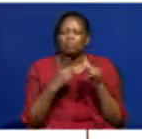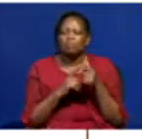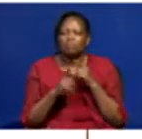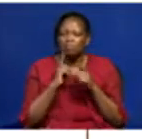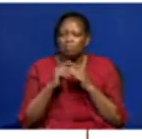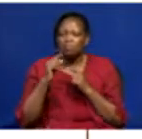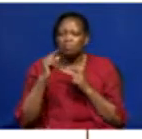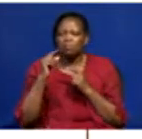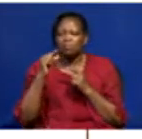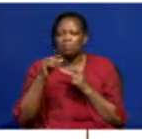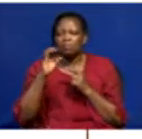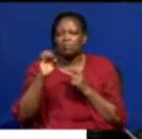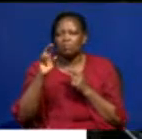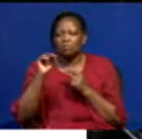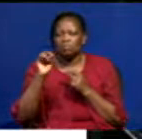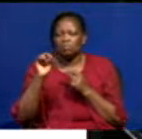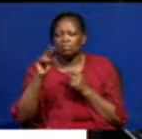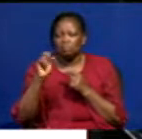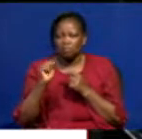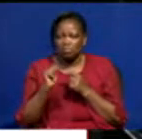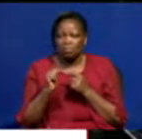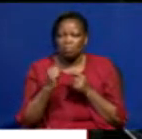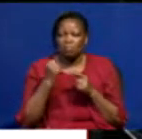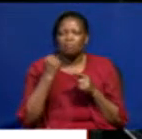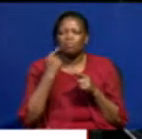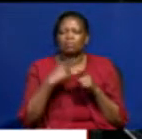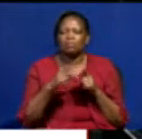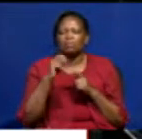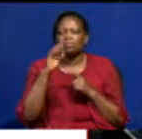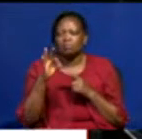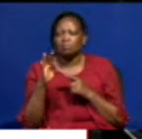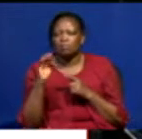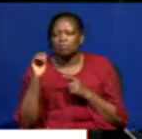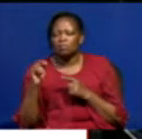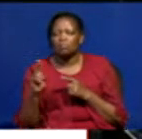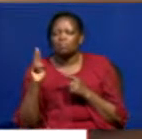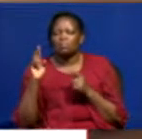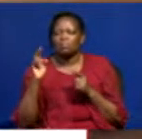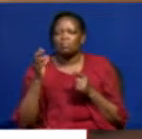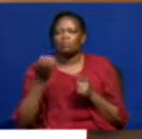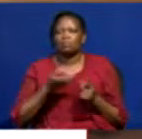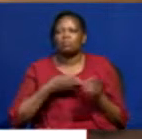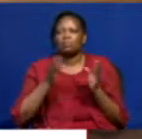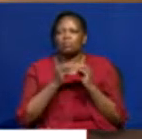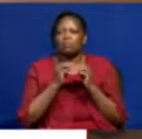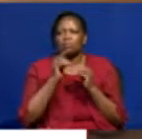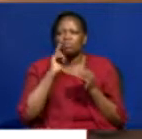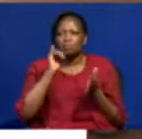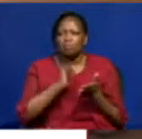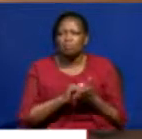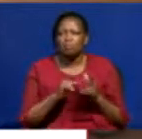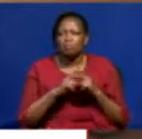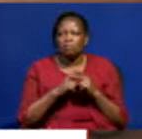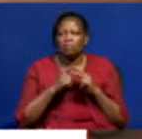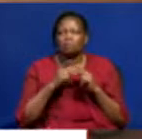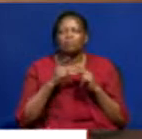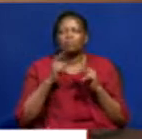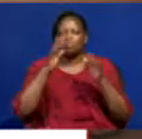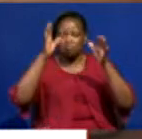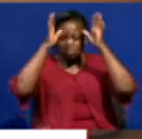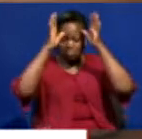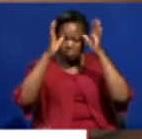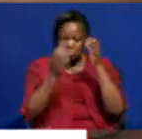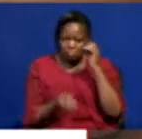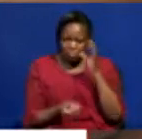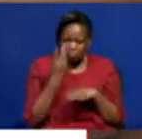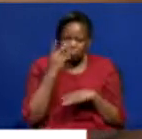Geneva, Switzerland, at the 2023 ITU Council meeting, the CS said Kenya has embarked on an initiative to